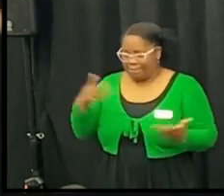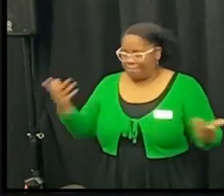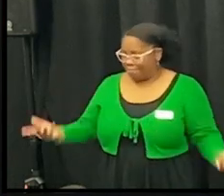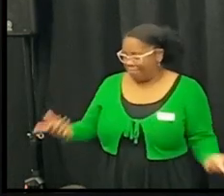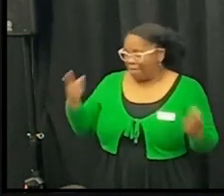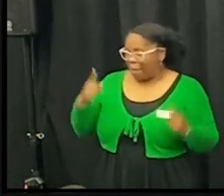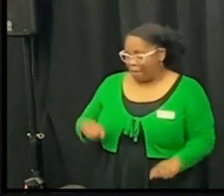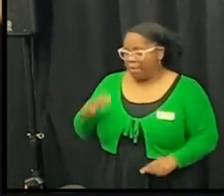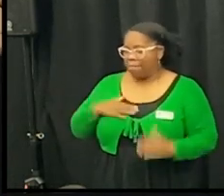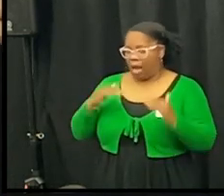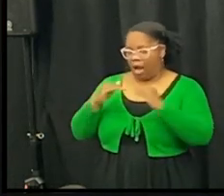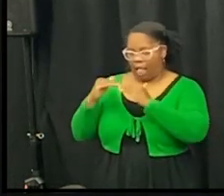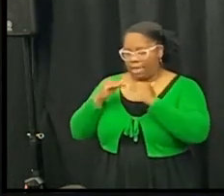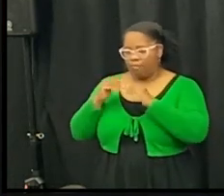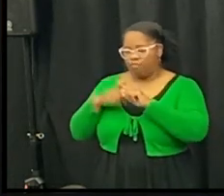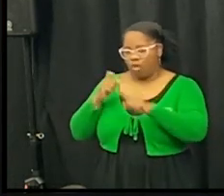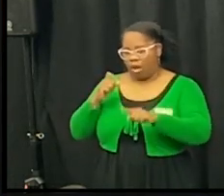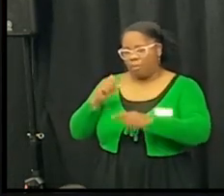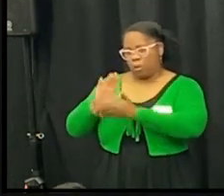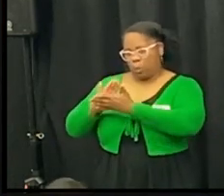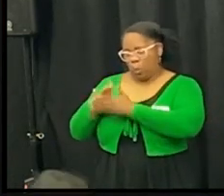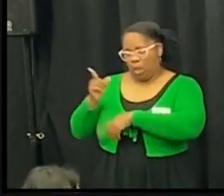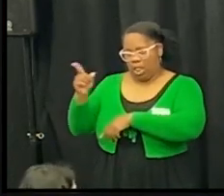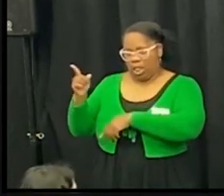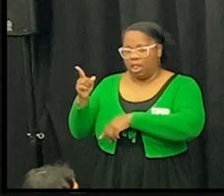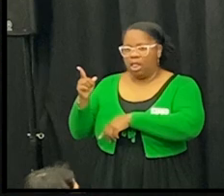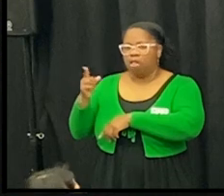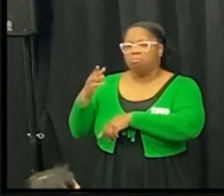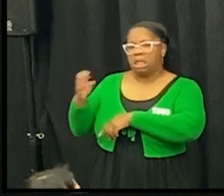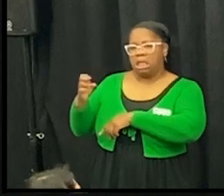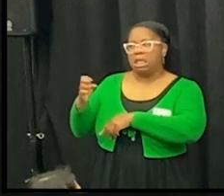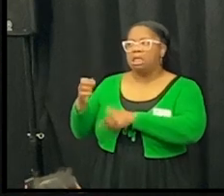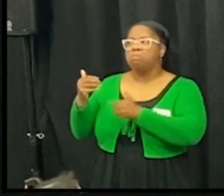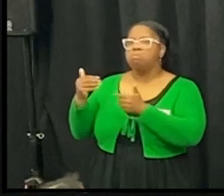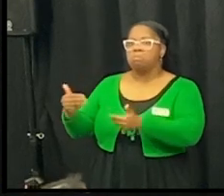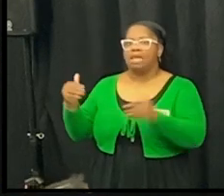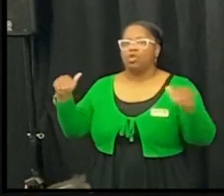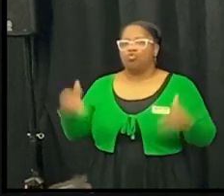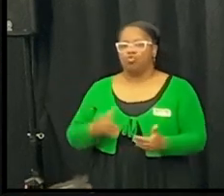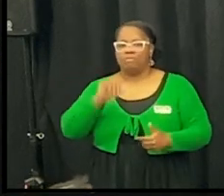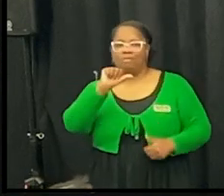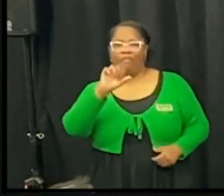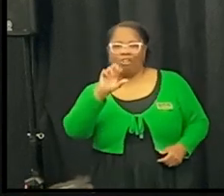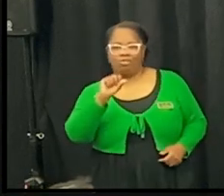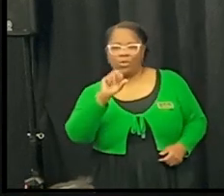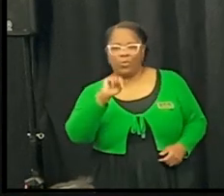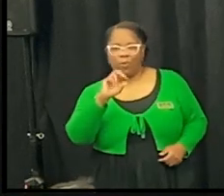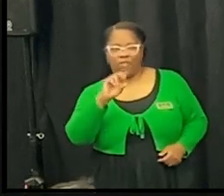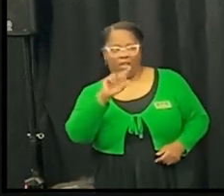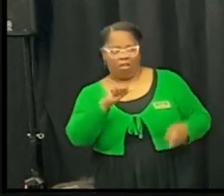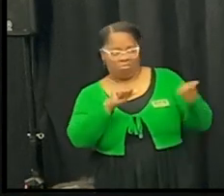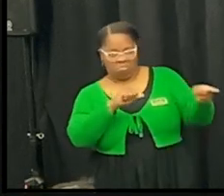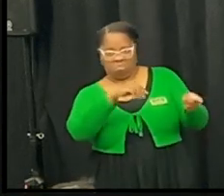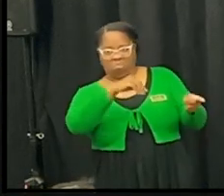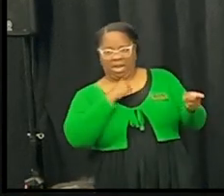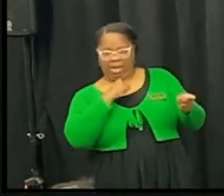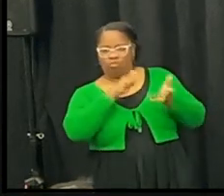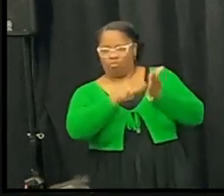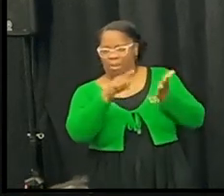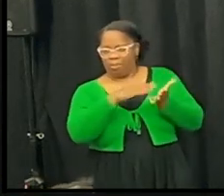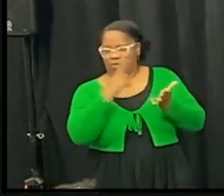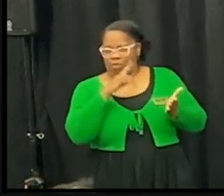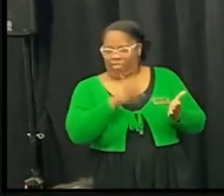my colleague at school, he introduced me to Ars Nova, and I got commissioned to write music for that.